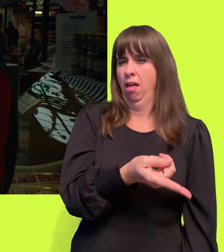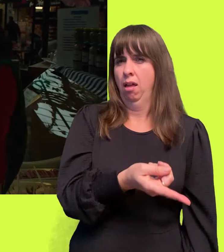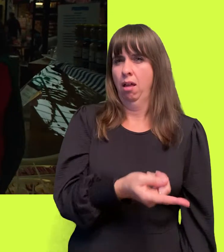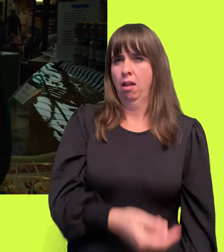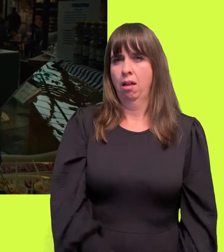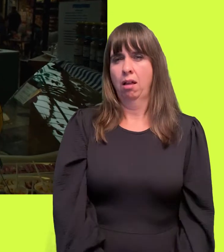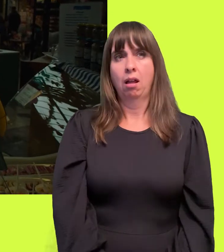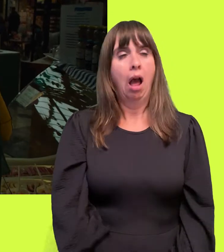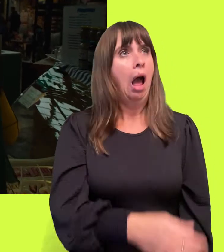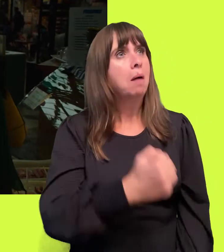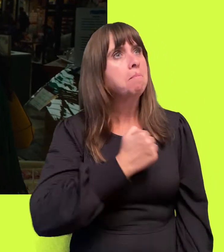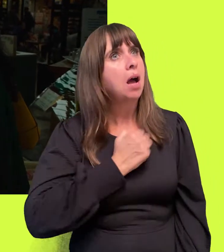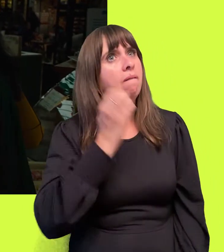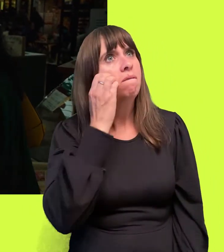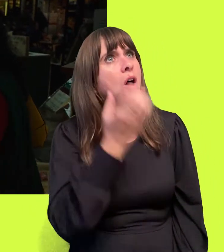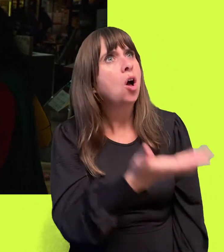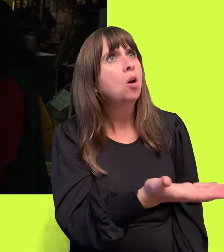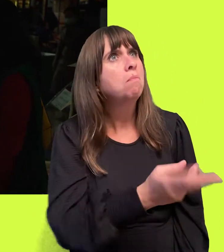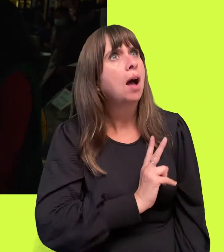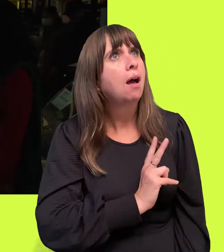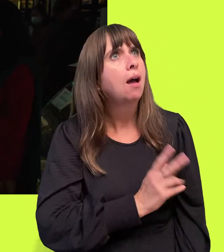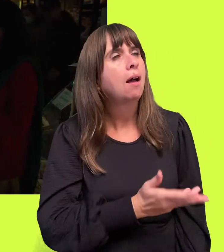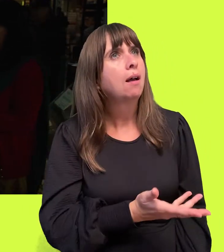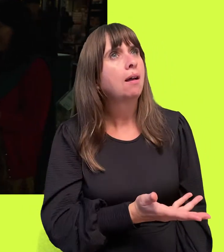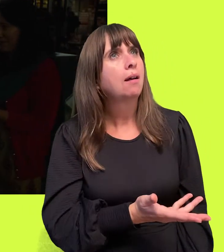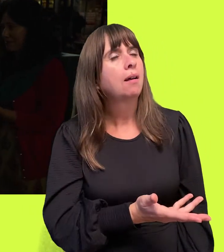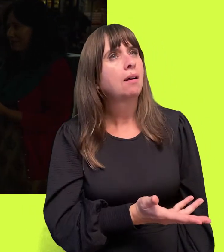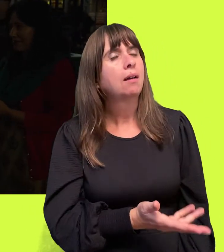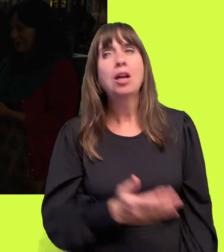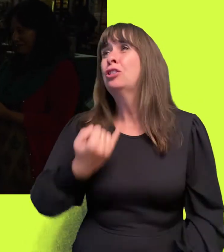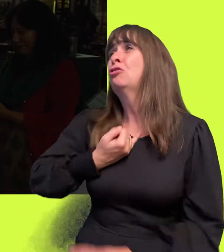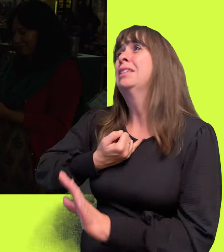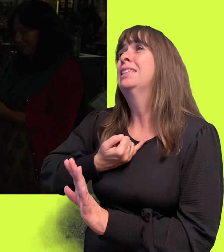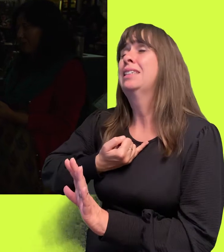John lives. Hey, that's my phone. Sorry. Sorry.